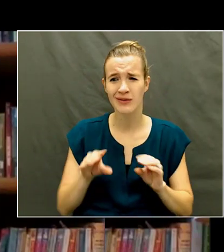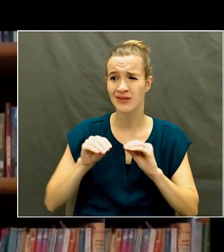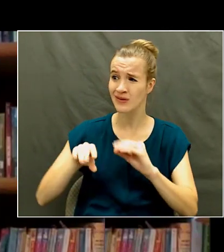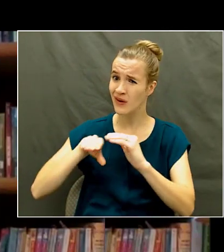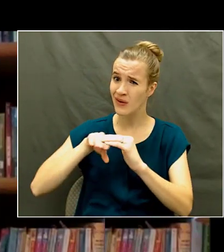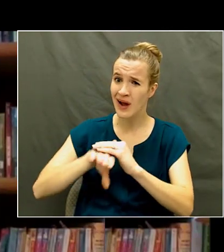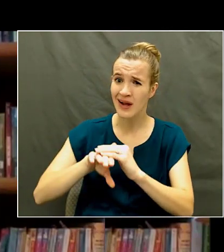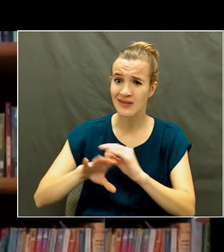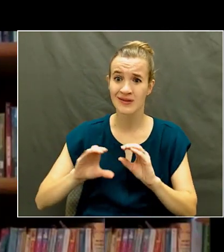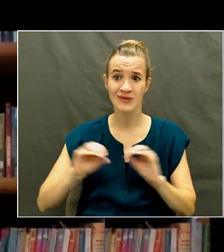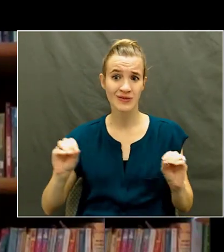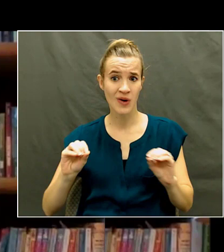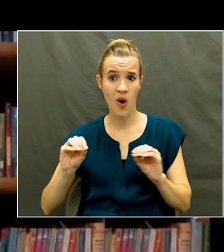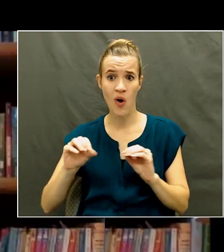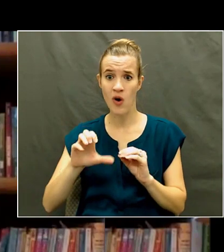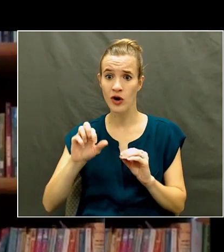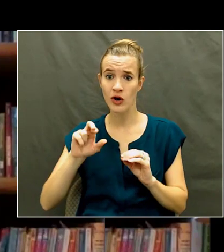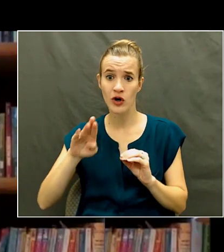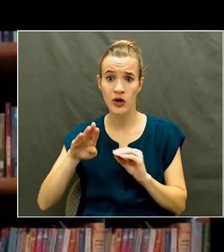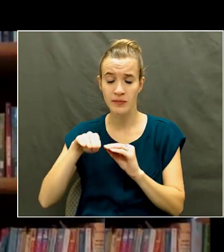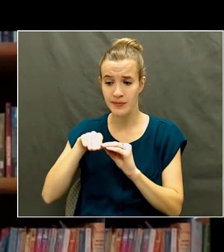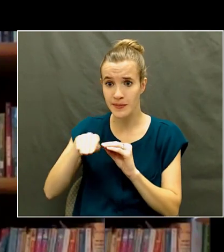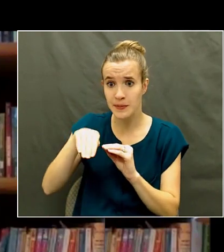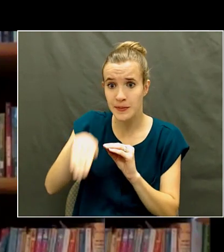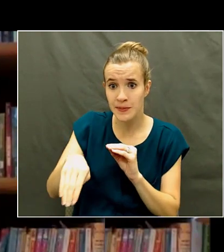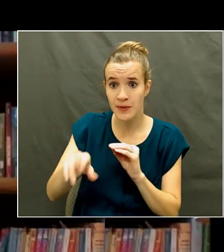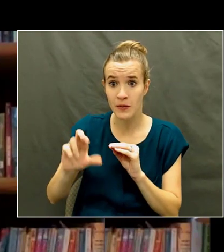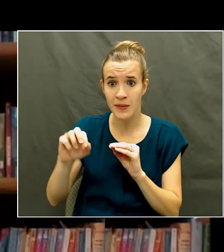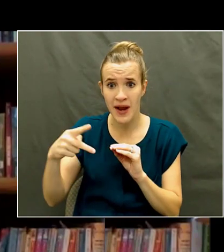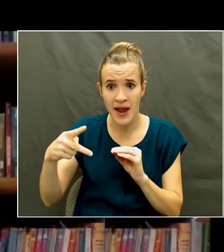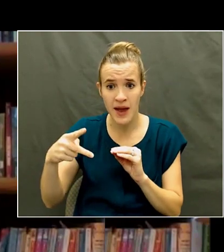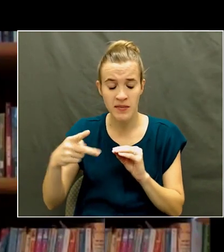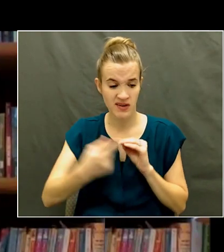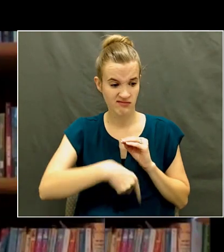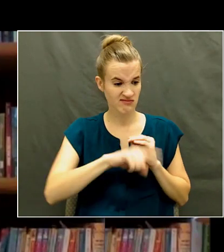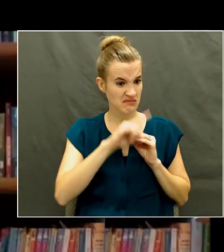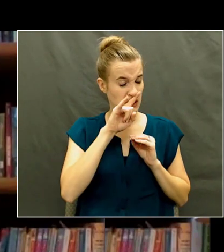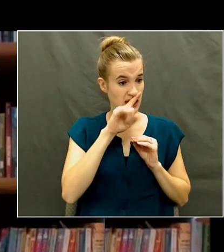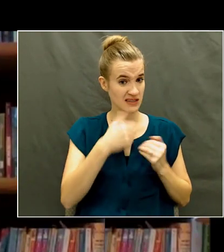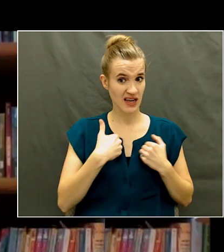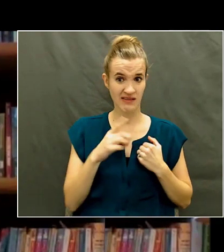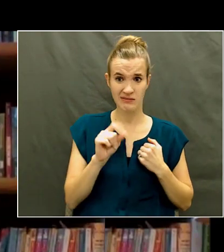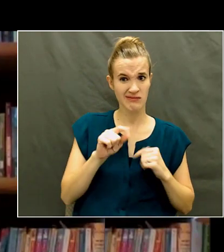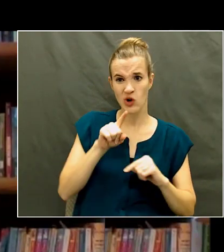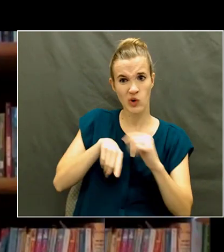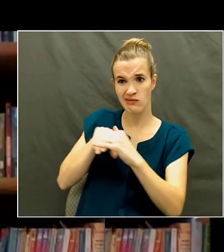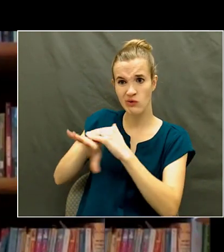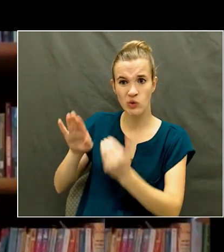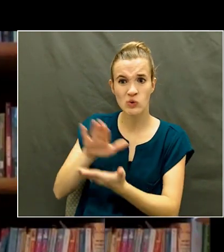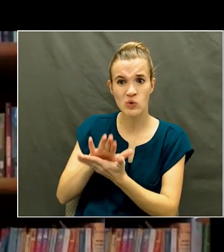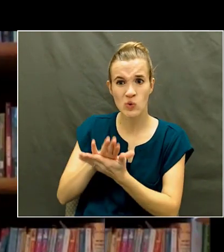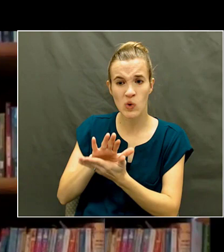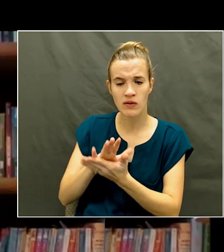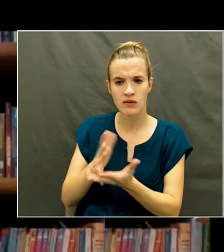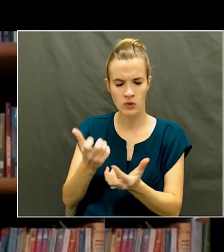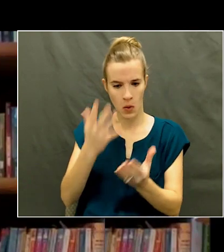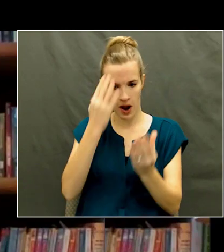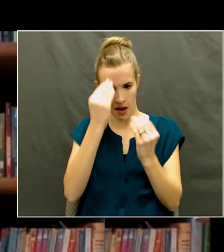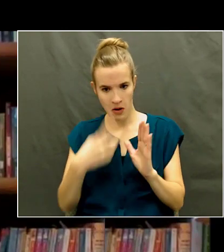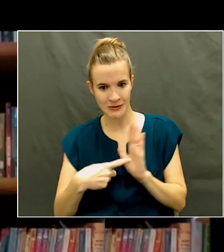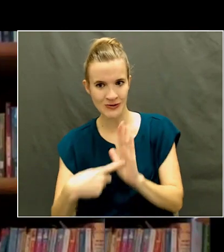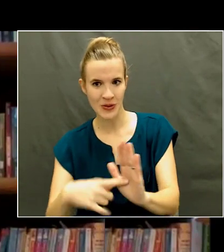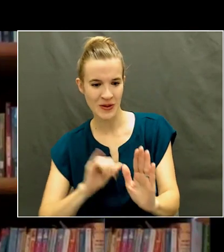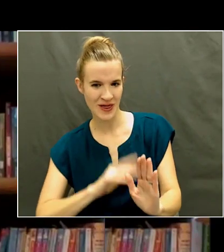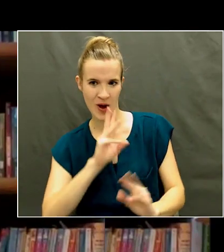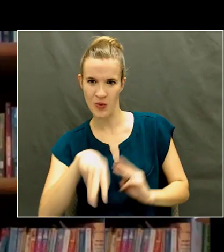go to school with kids with disabilities. But I needed a way into the story, a way to write about the Americans with